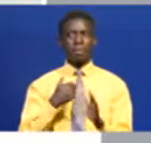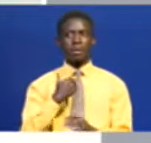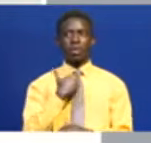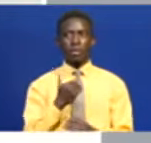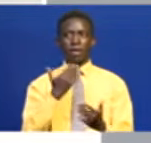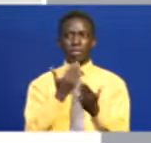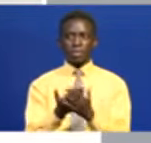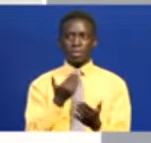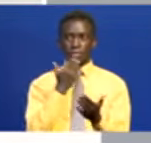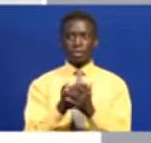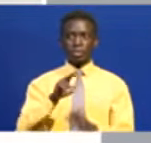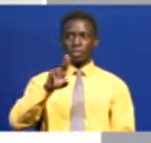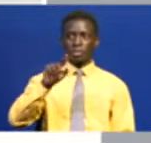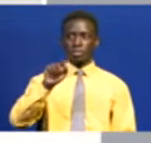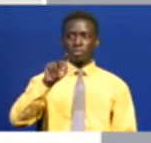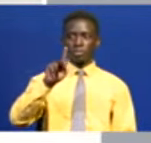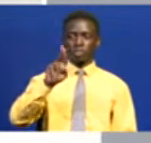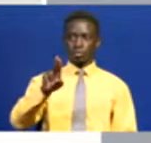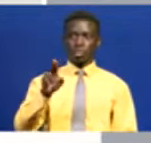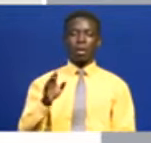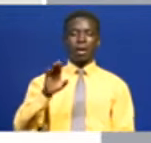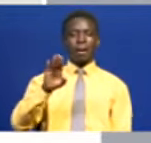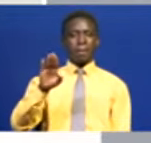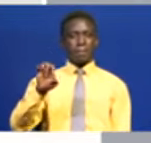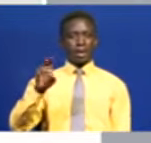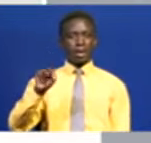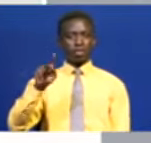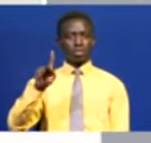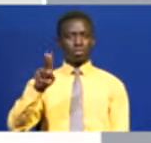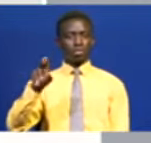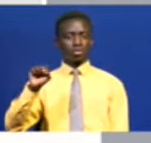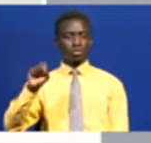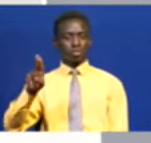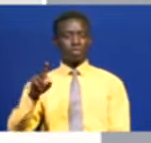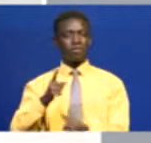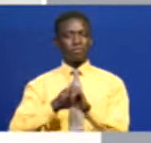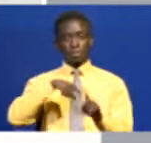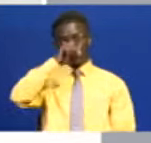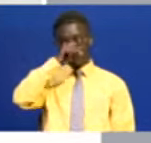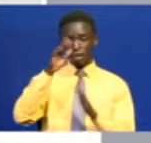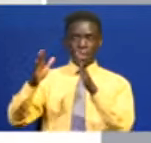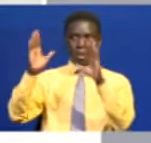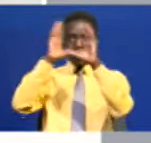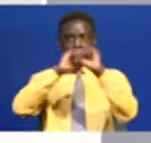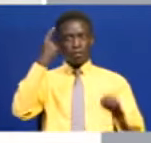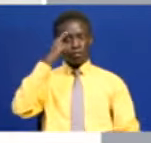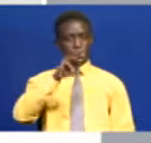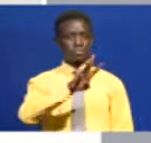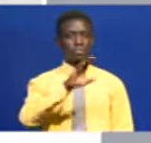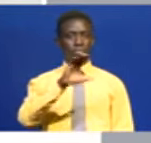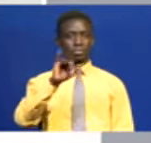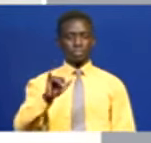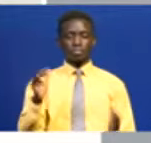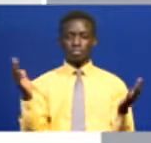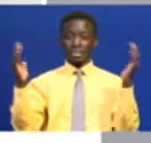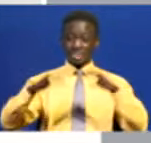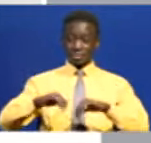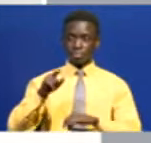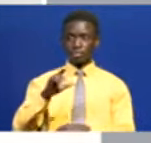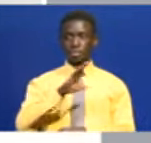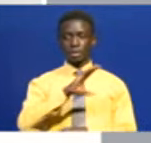thank Utku Bengusu from Turkey. He is the president of the WCI Forum,